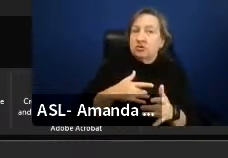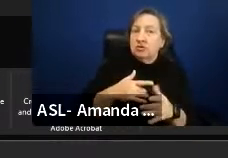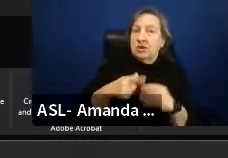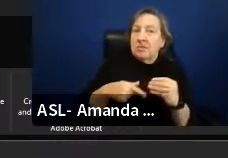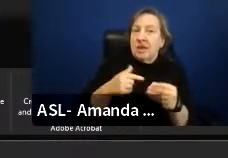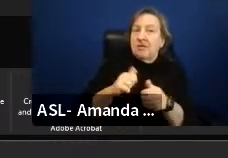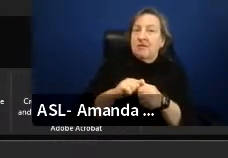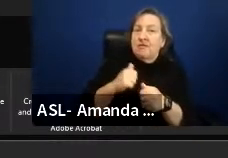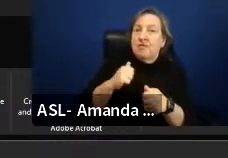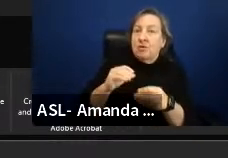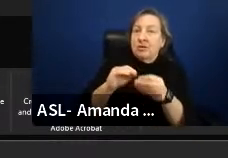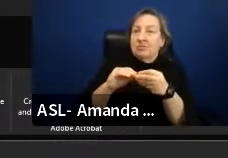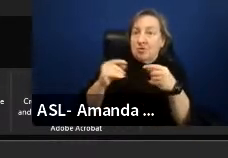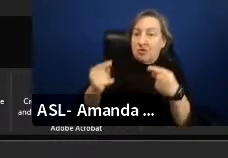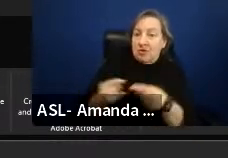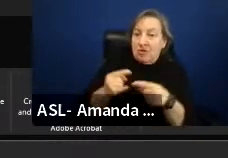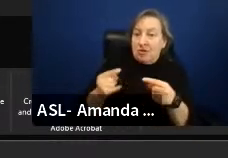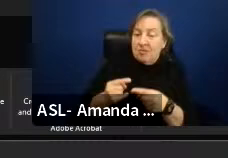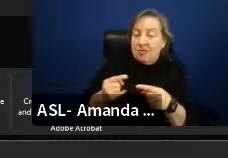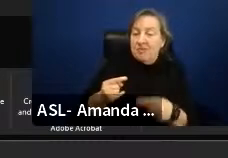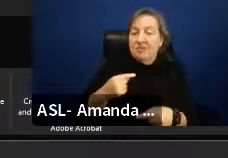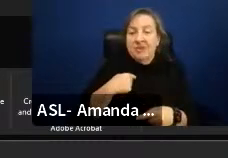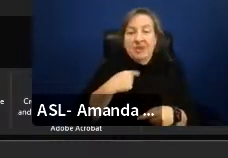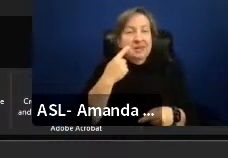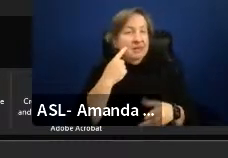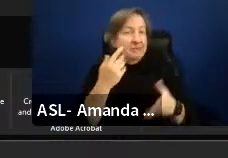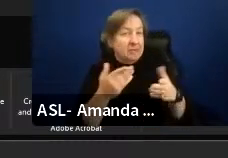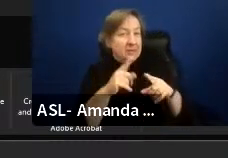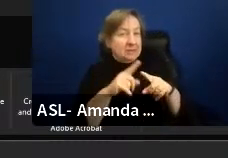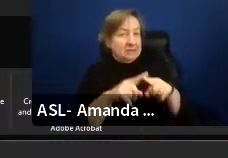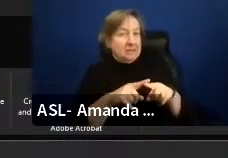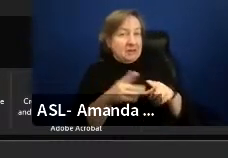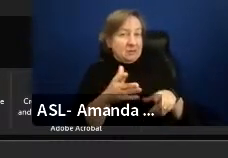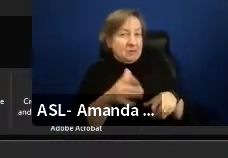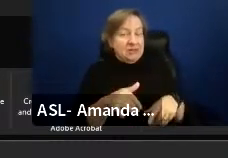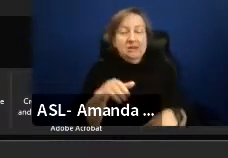harm? I think it might depend on what that is.